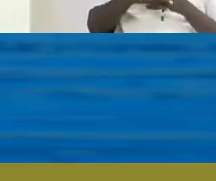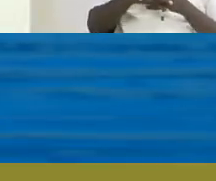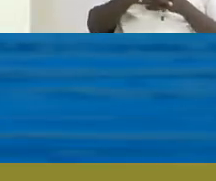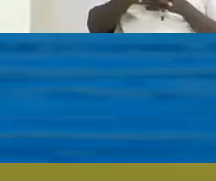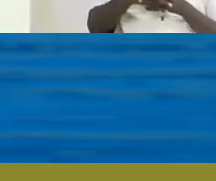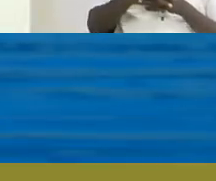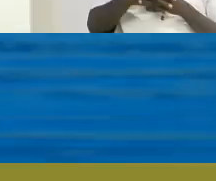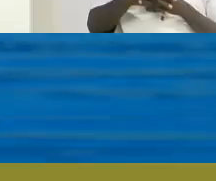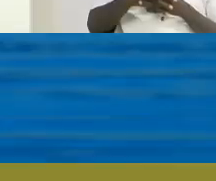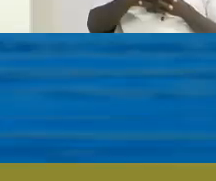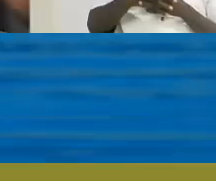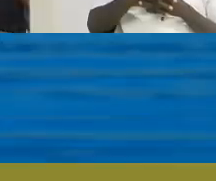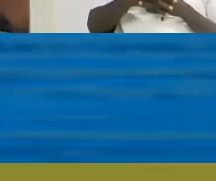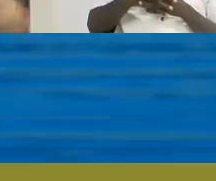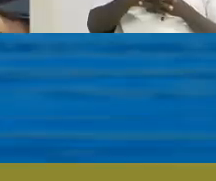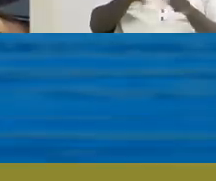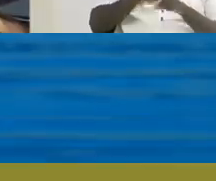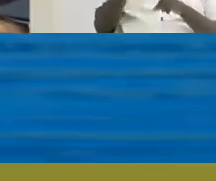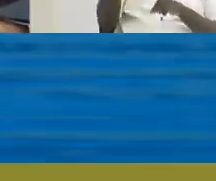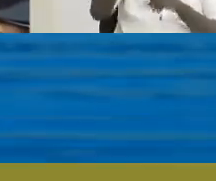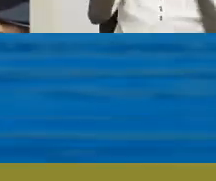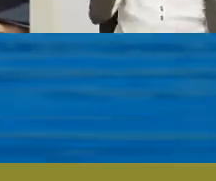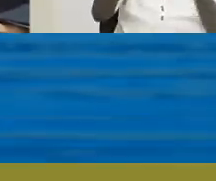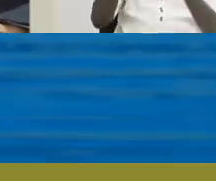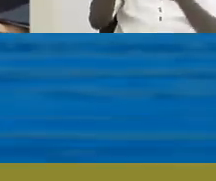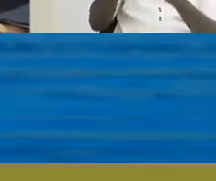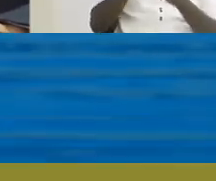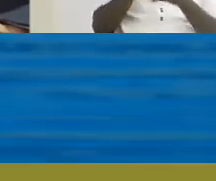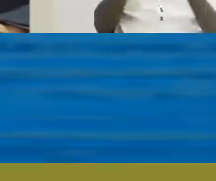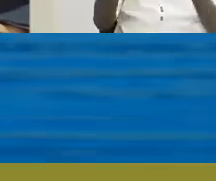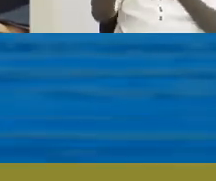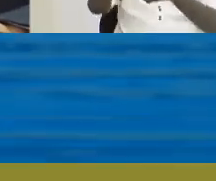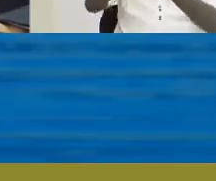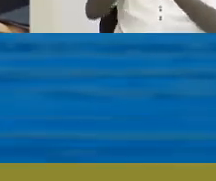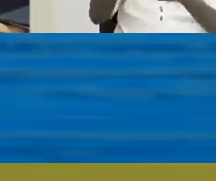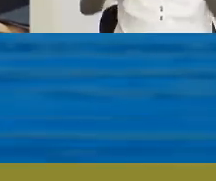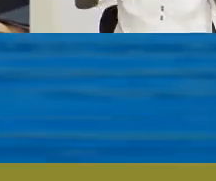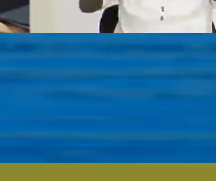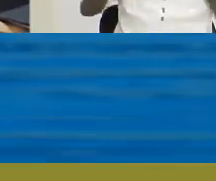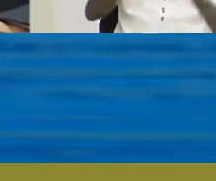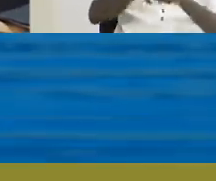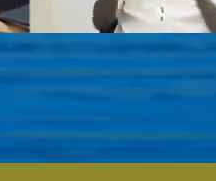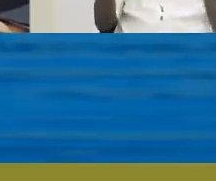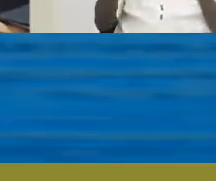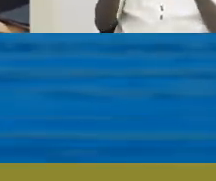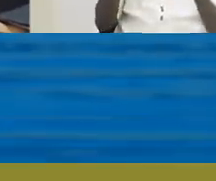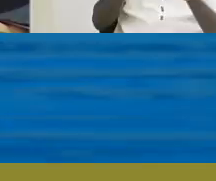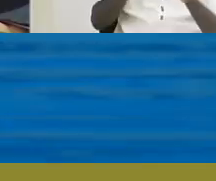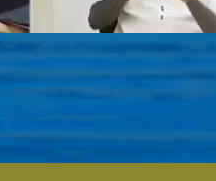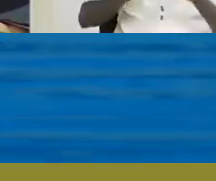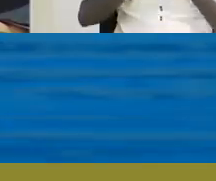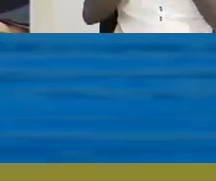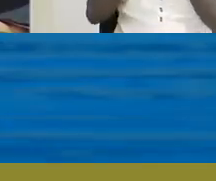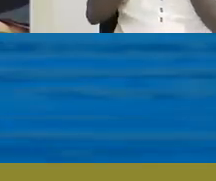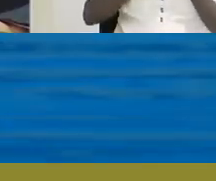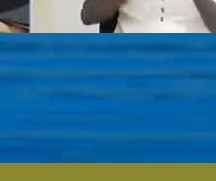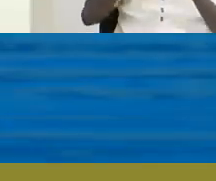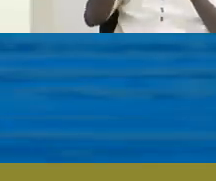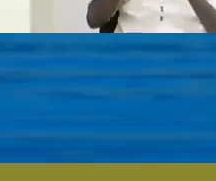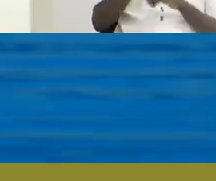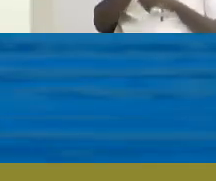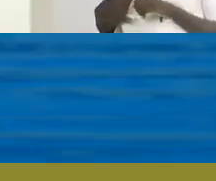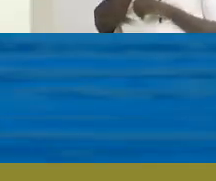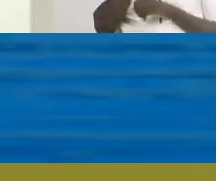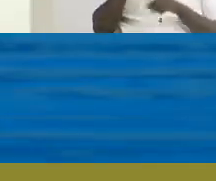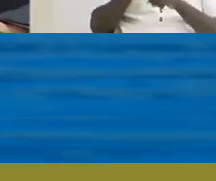proceed. Yes, sir. And anyway, to cut the story a little bit shorter, he apologized, but the damage had already been done.